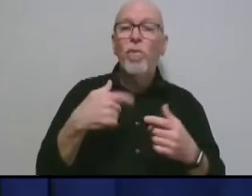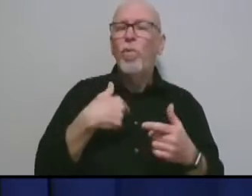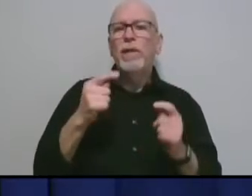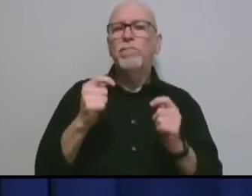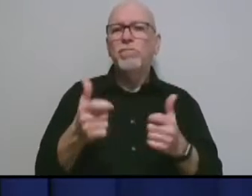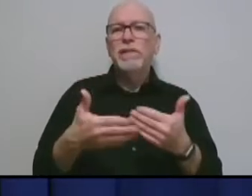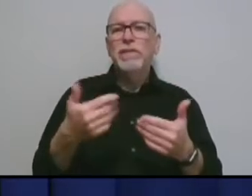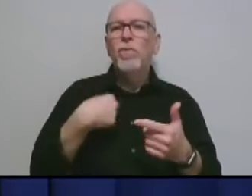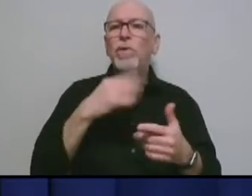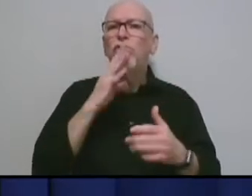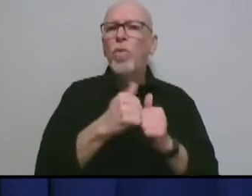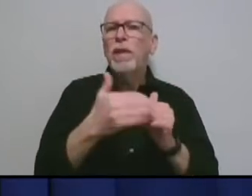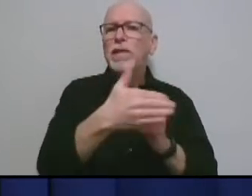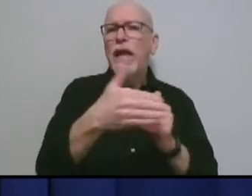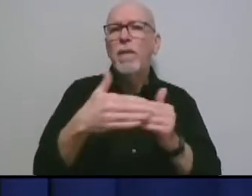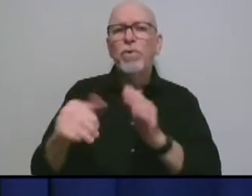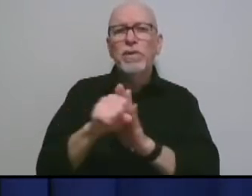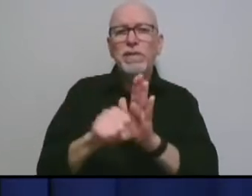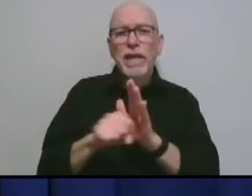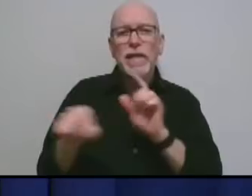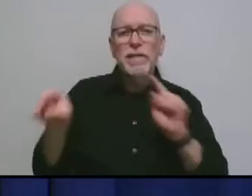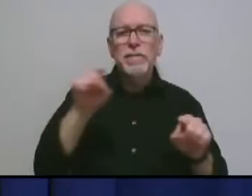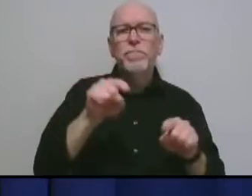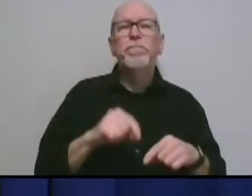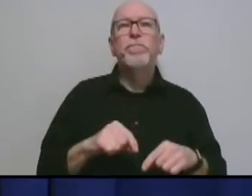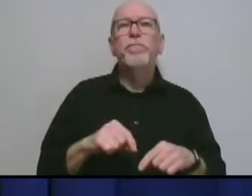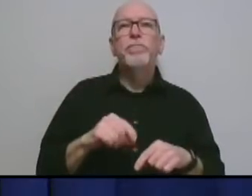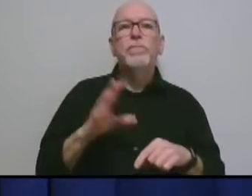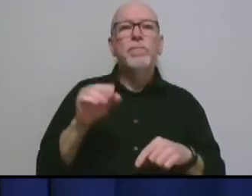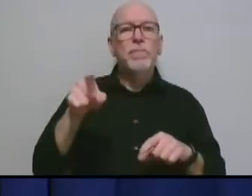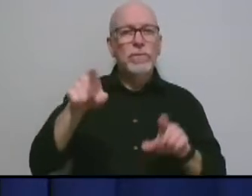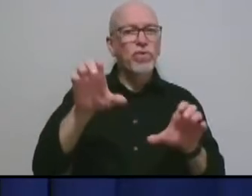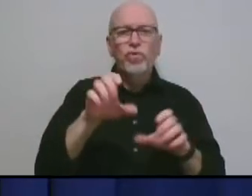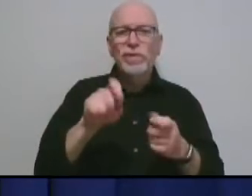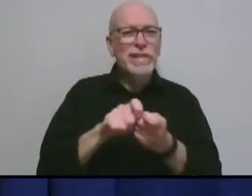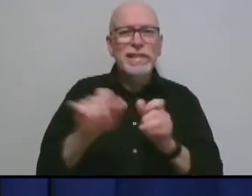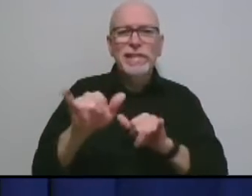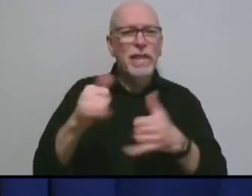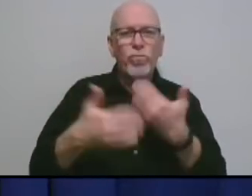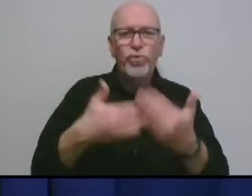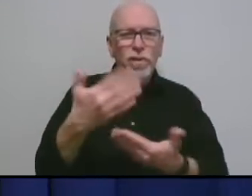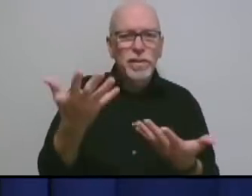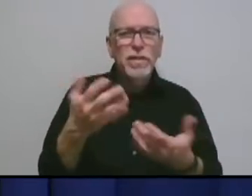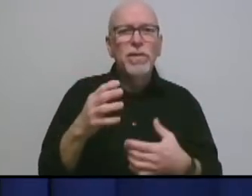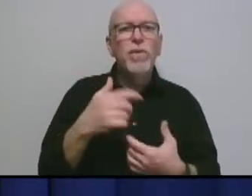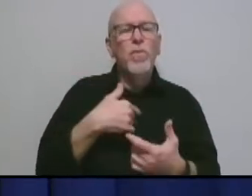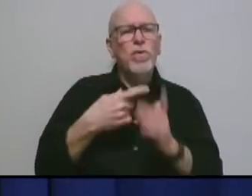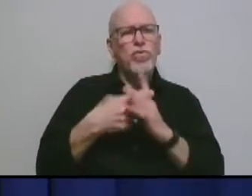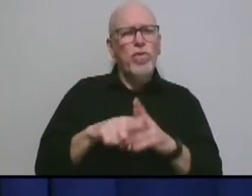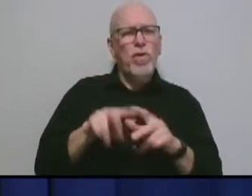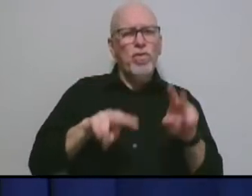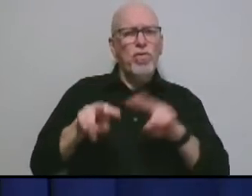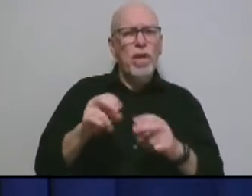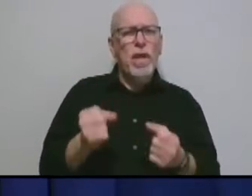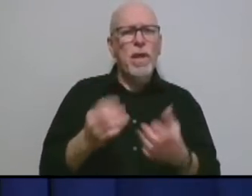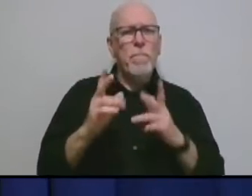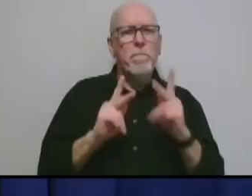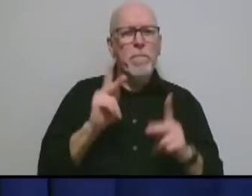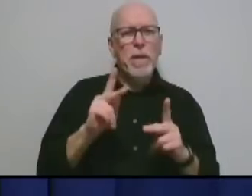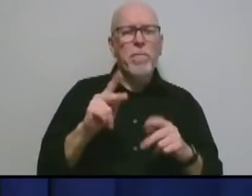with our neighbors in other states, and they were doing the exact same process. We started looking at the numbers of